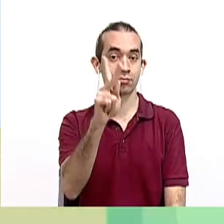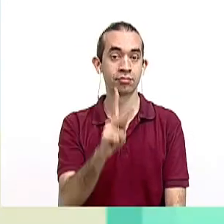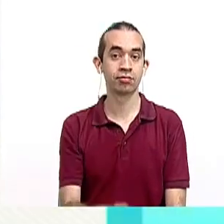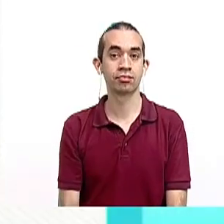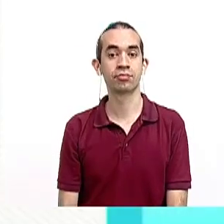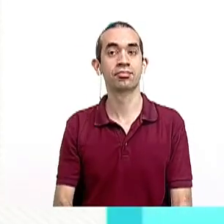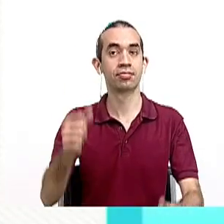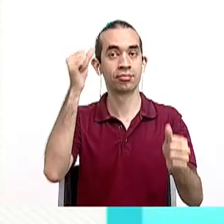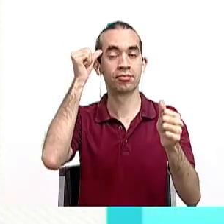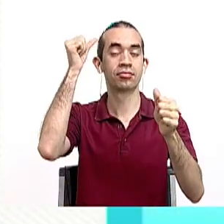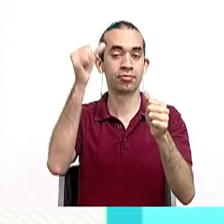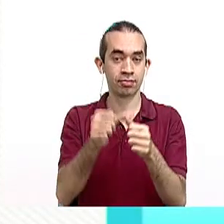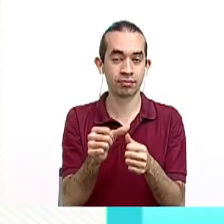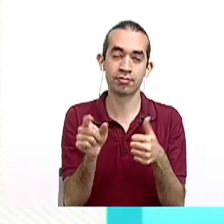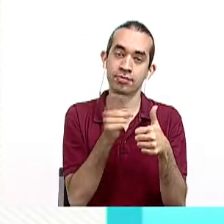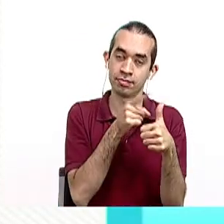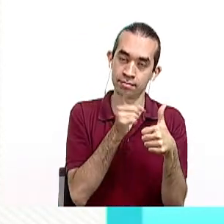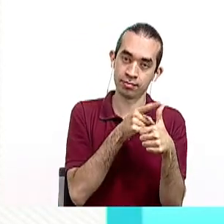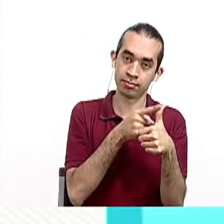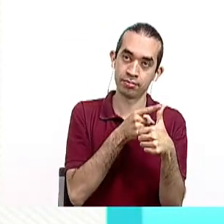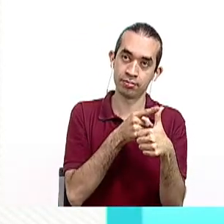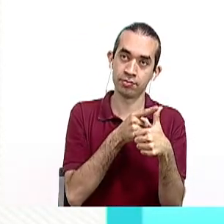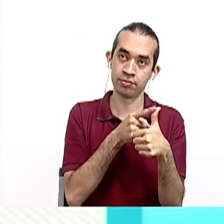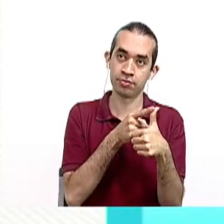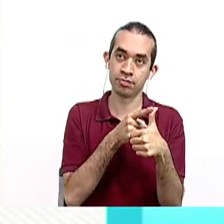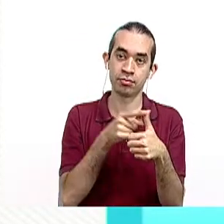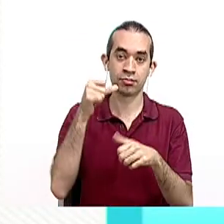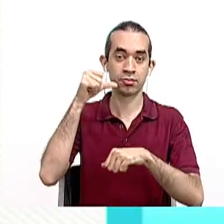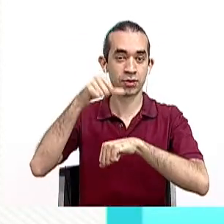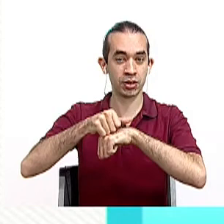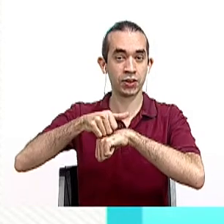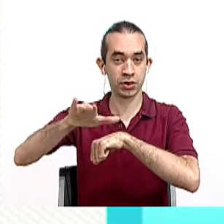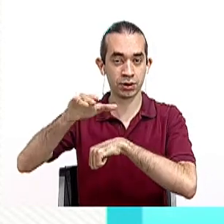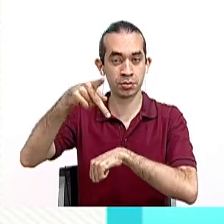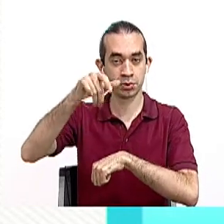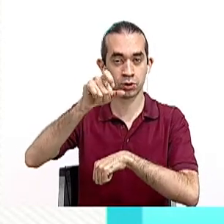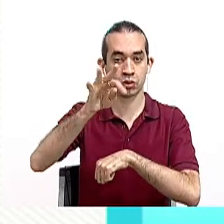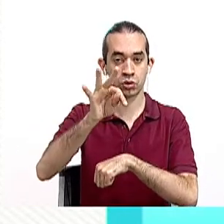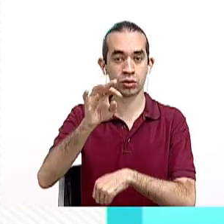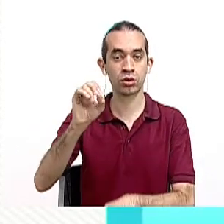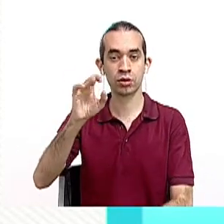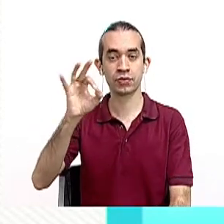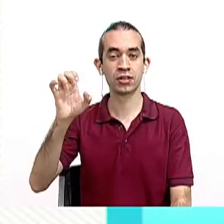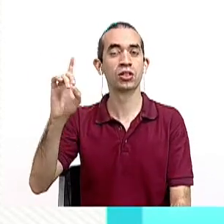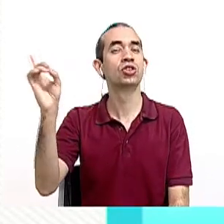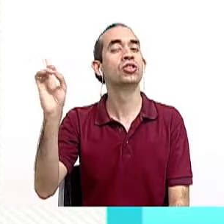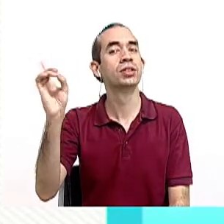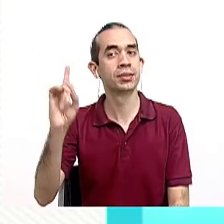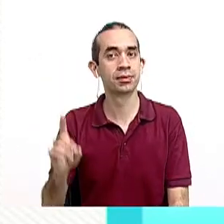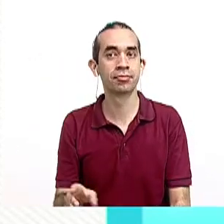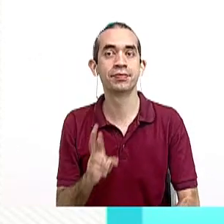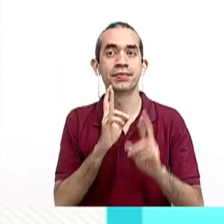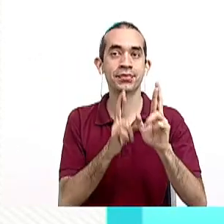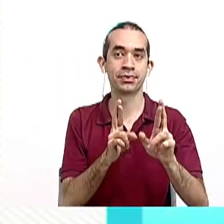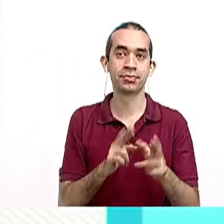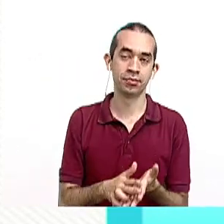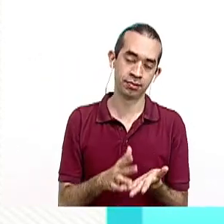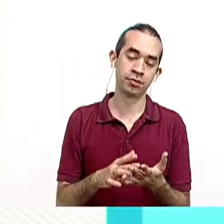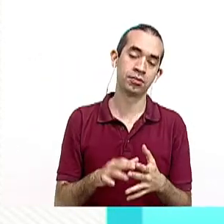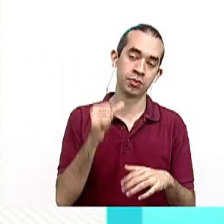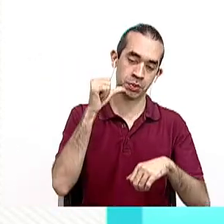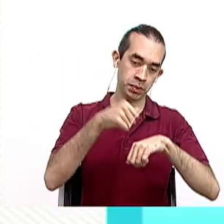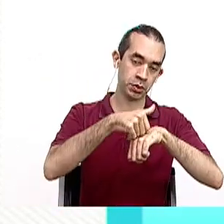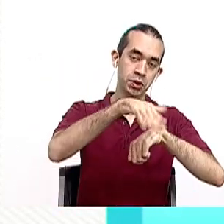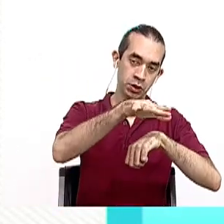so remember the first questions, where is the post office? And the answer is there is